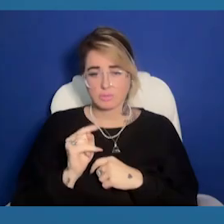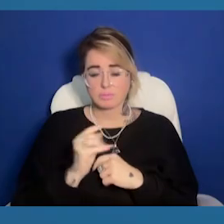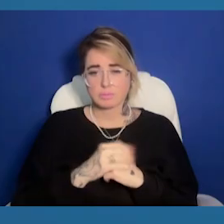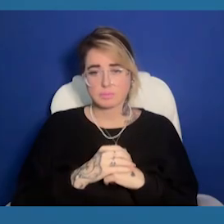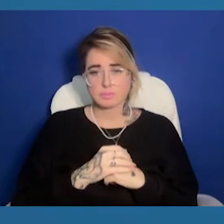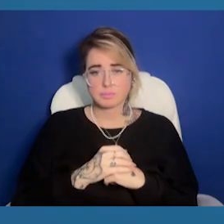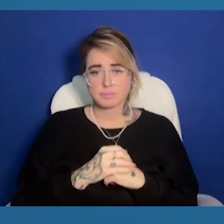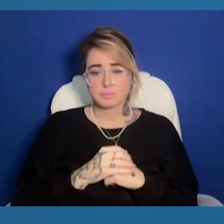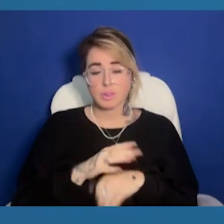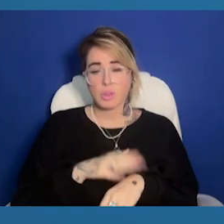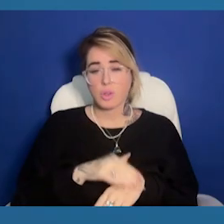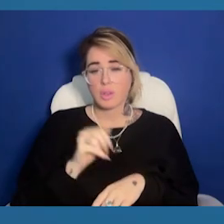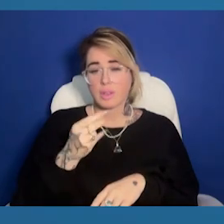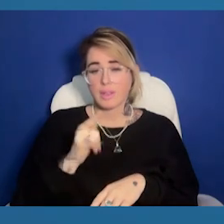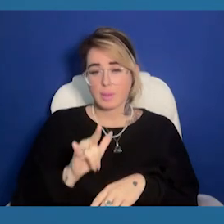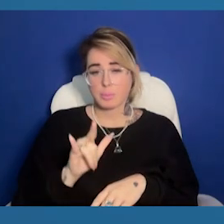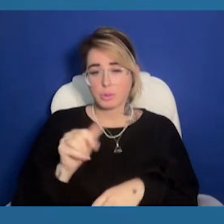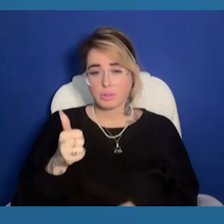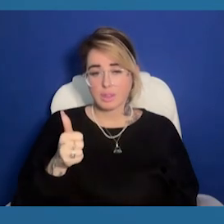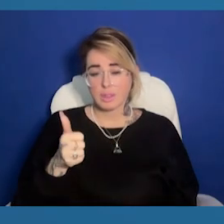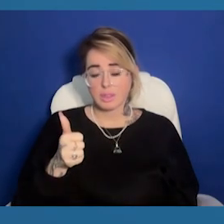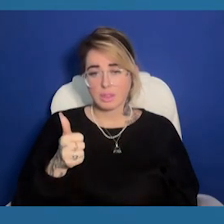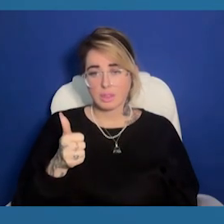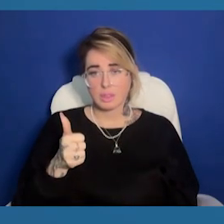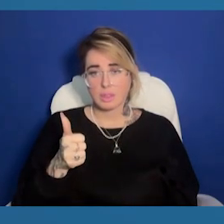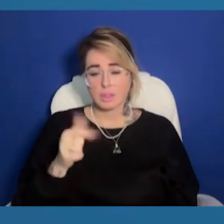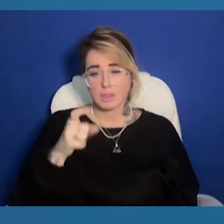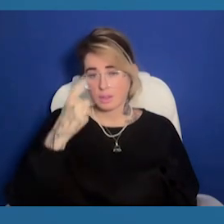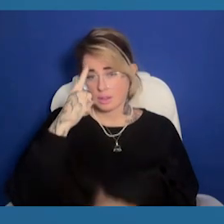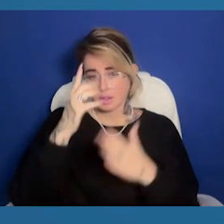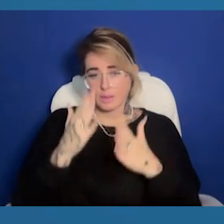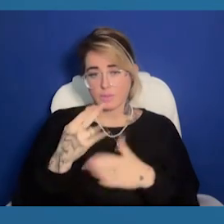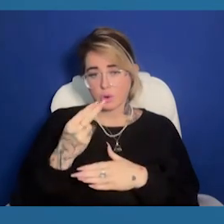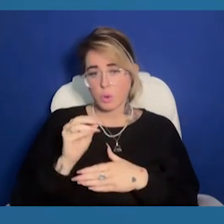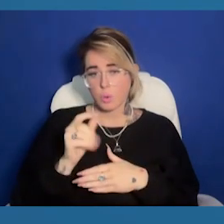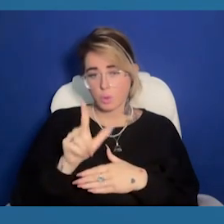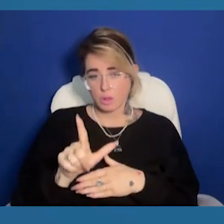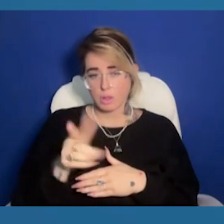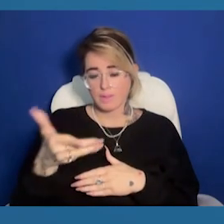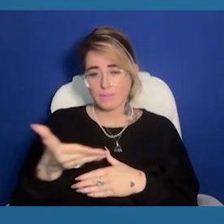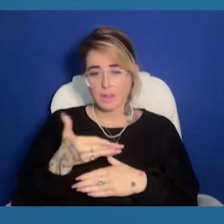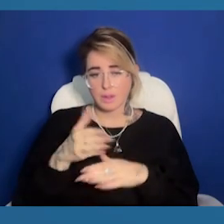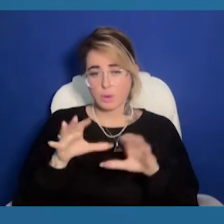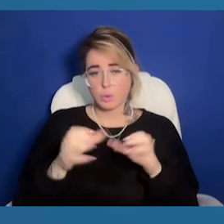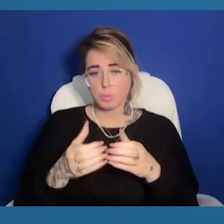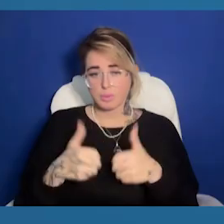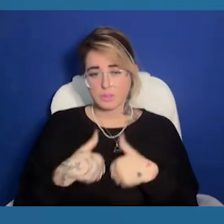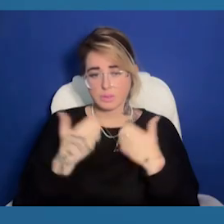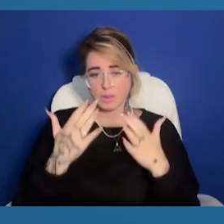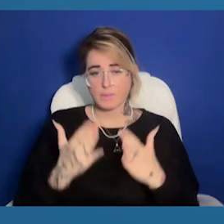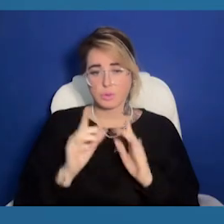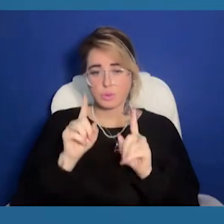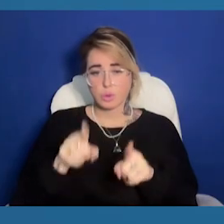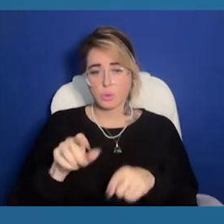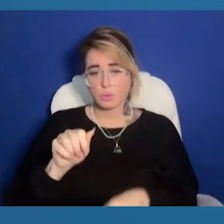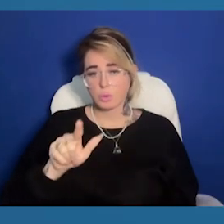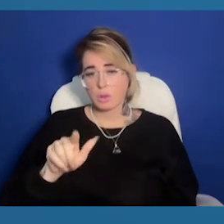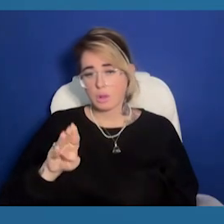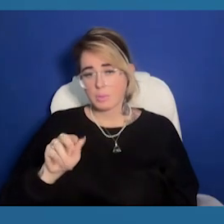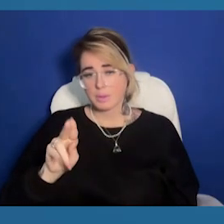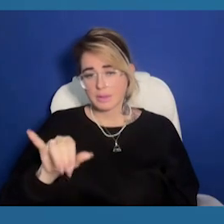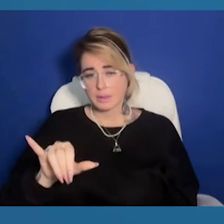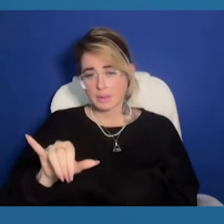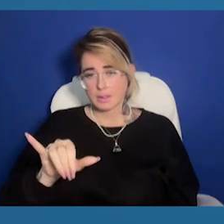On April 10th, Governor Hochul invited a group of survivors to Albany, literally like 2